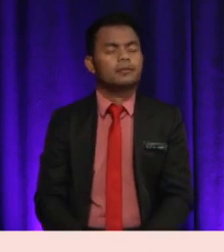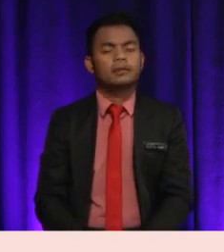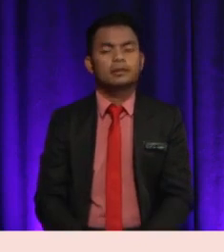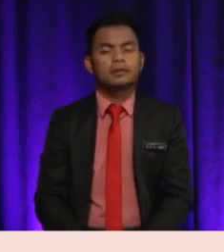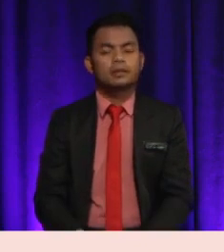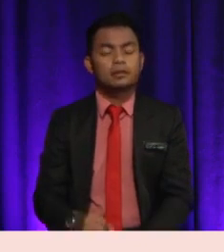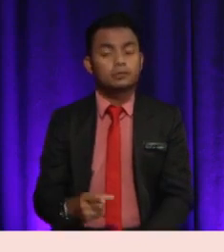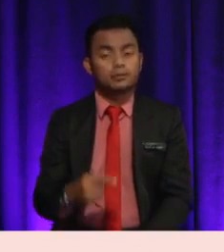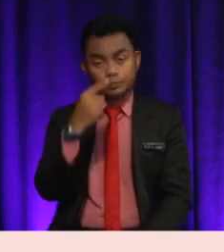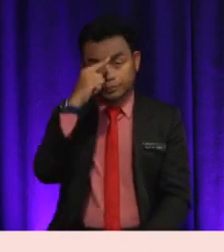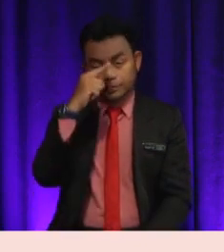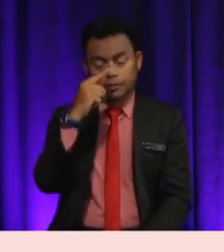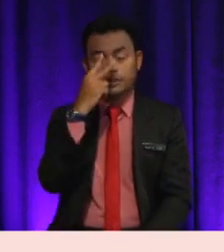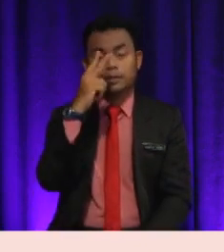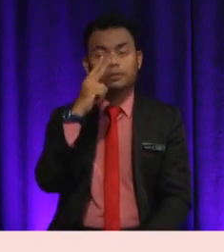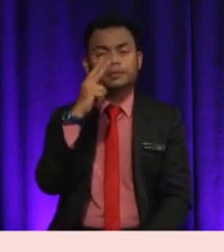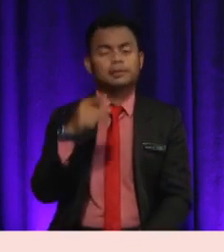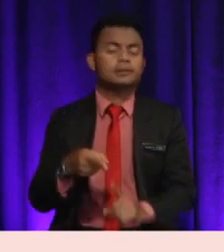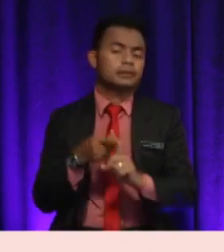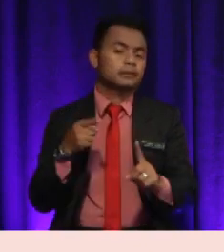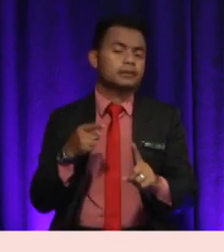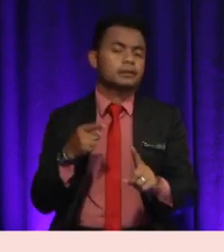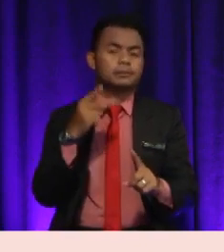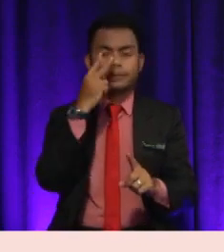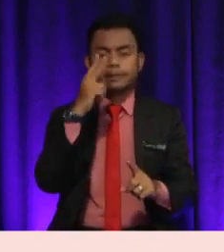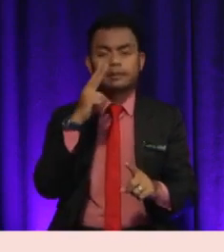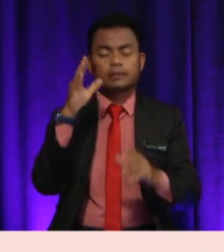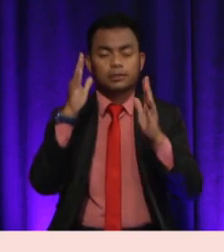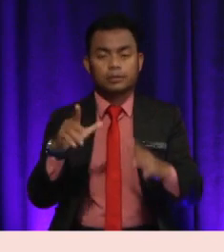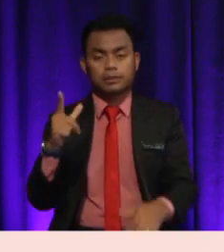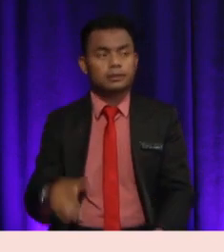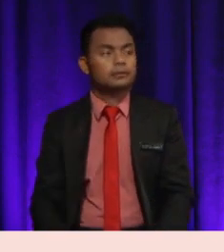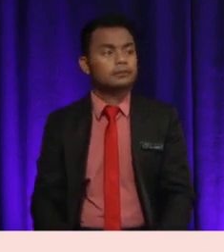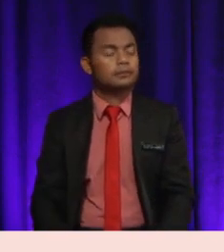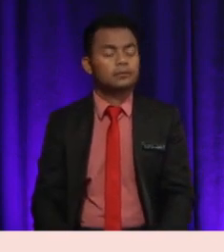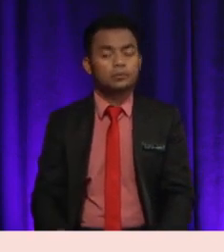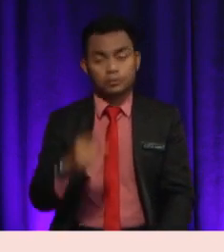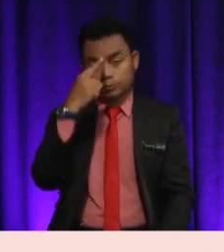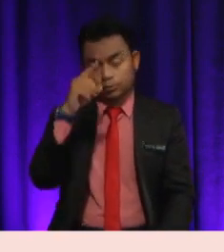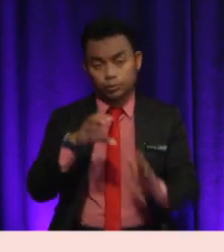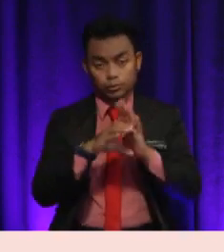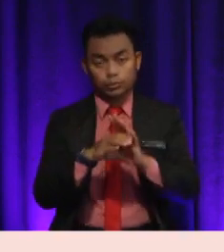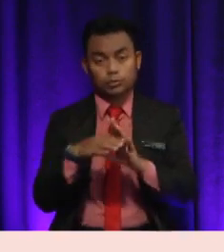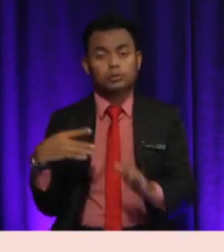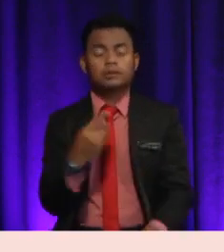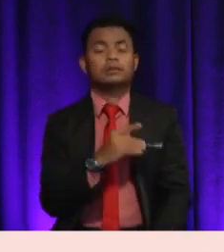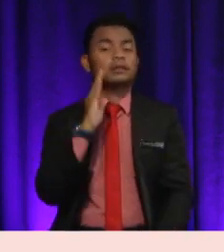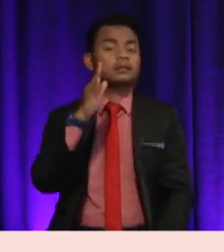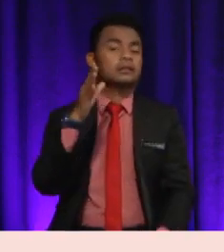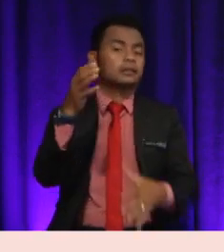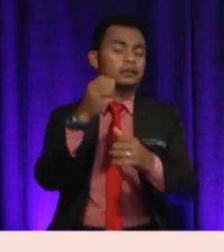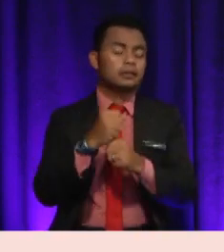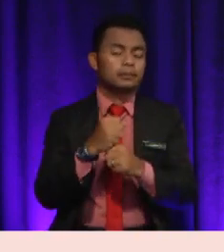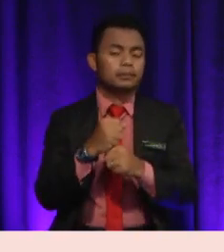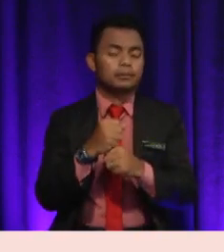see things from a different perspective. For example, when she photographs something at a lower level, she will get a